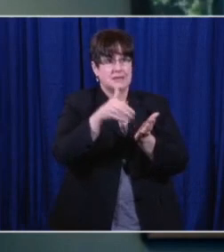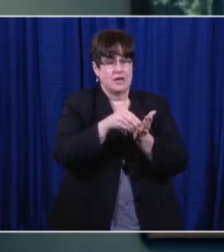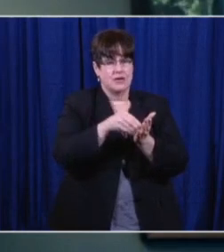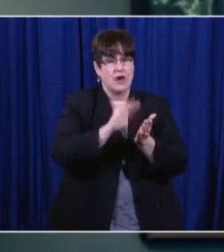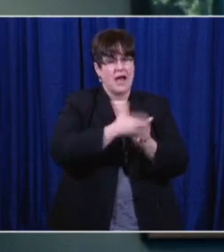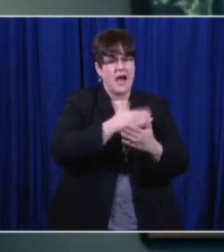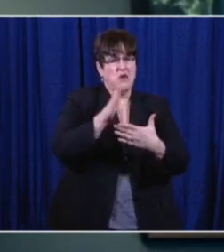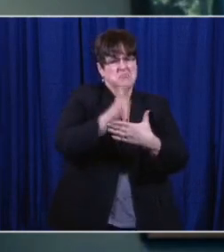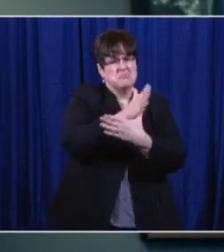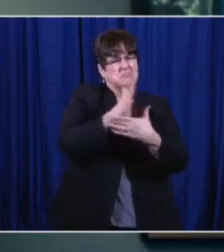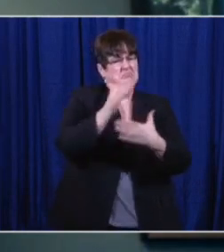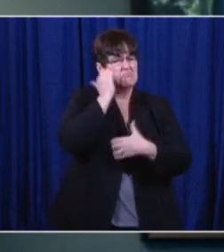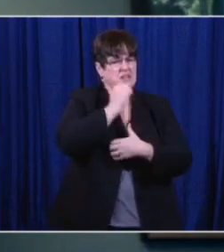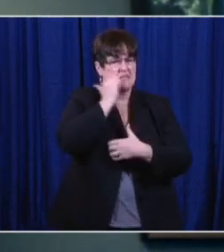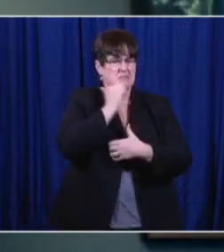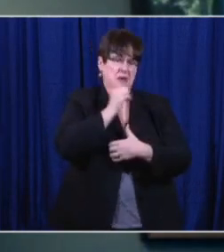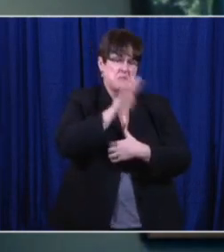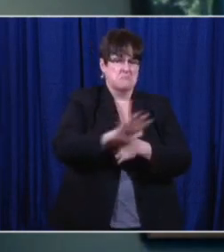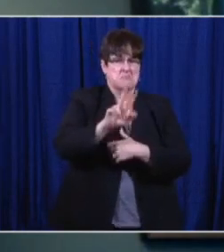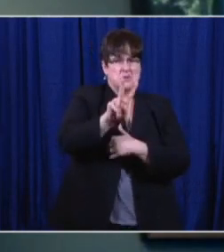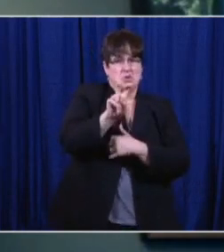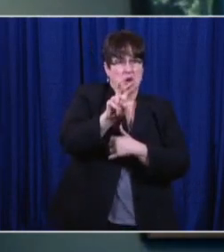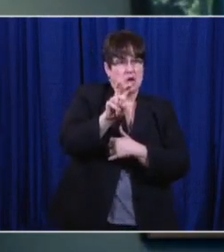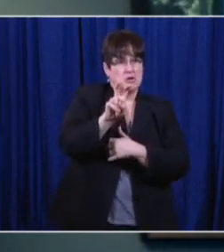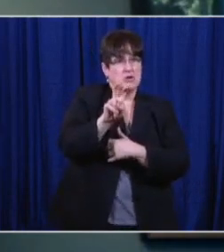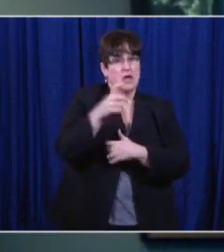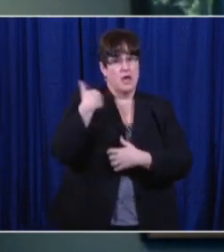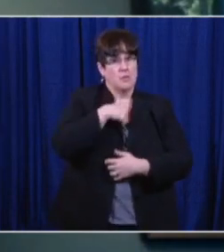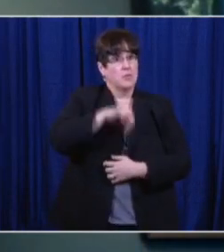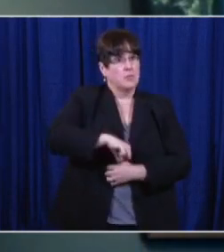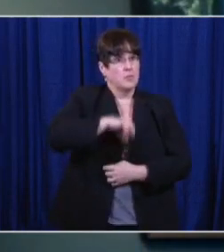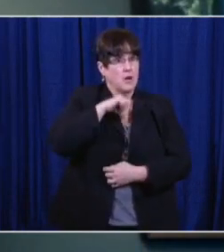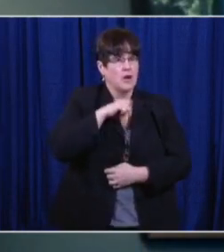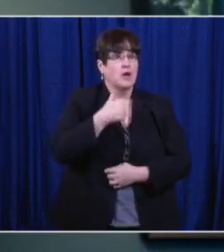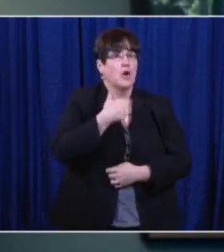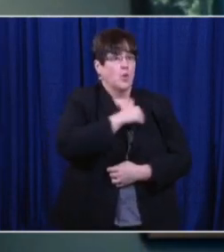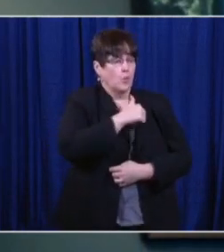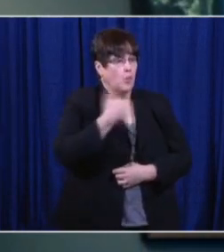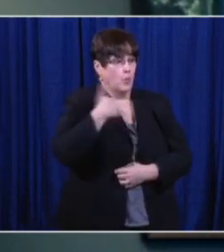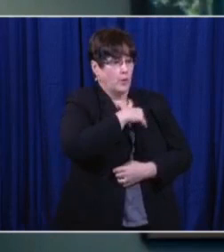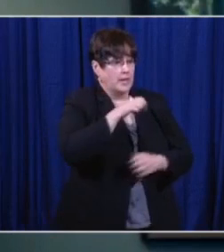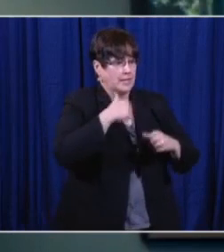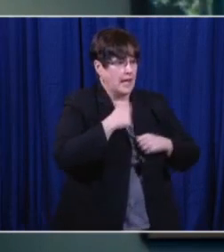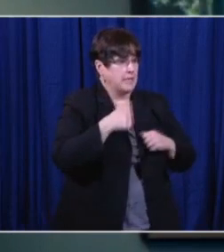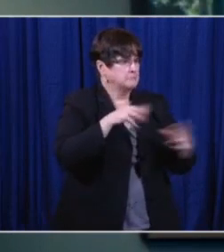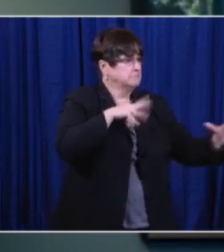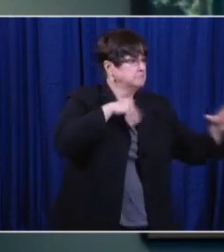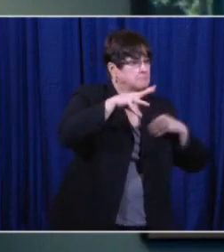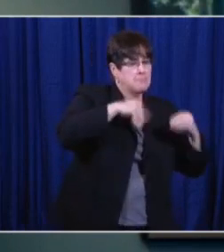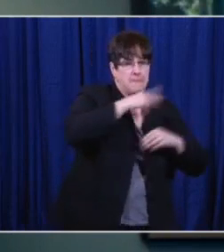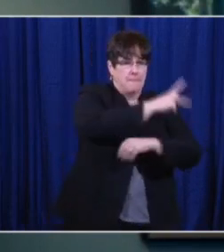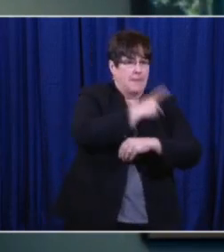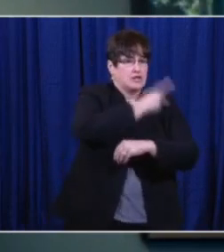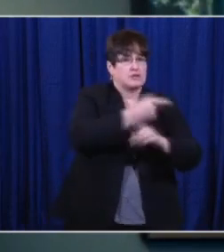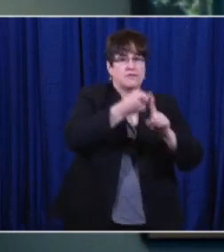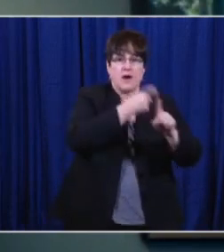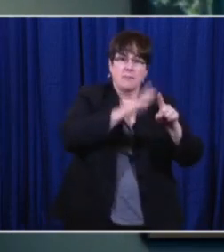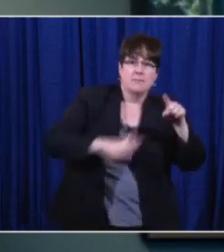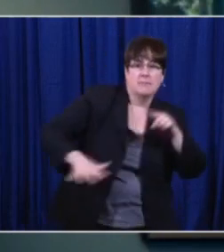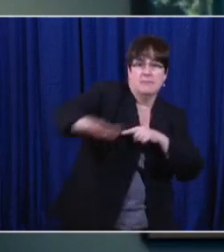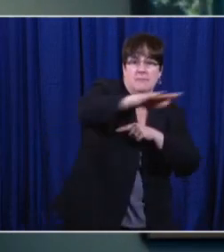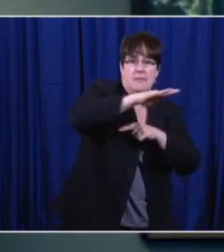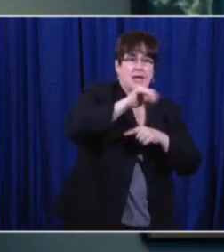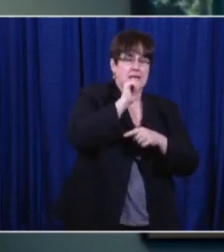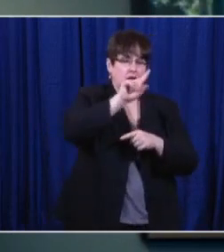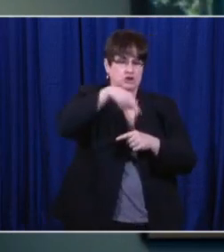or so, and we've really prided ourselves on being able to take patients in from the surrounding counties and be a referral area for them to